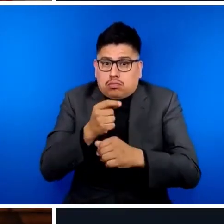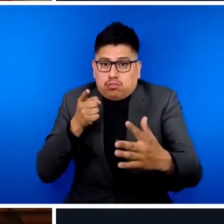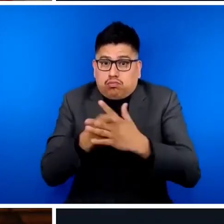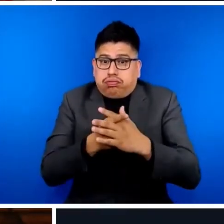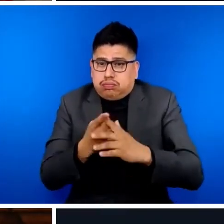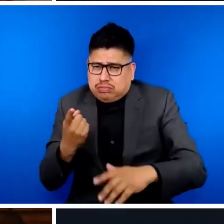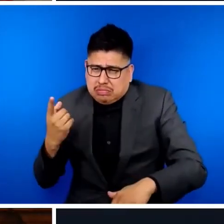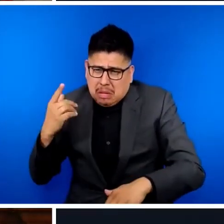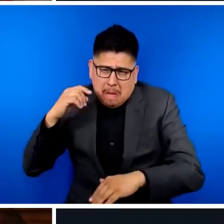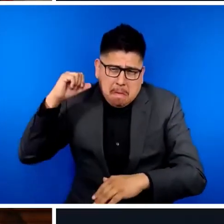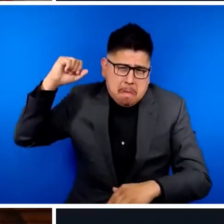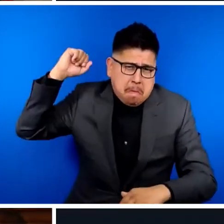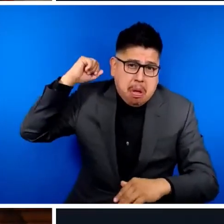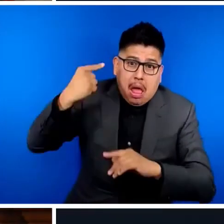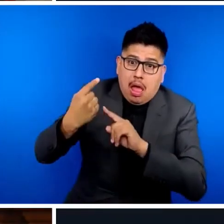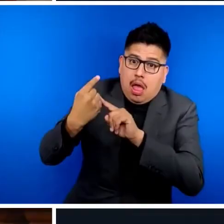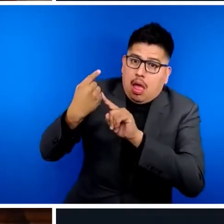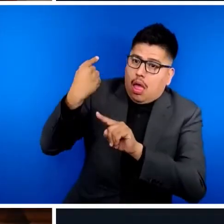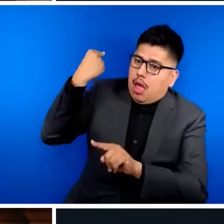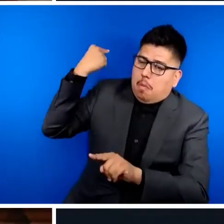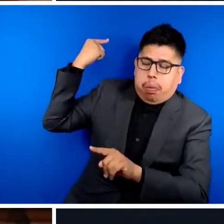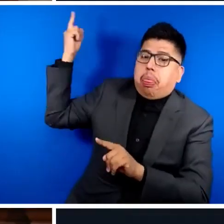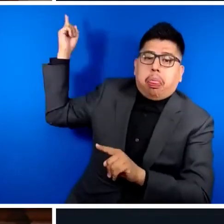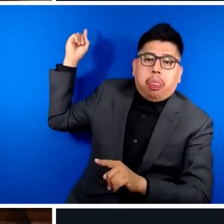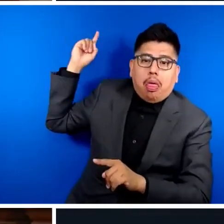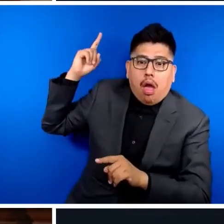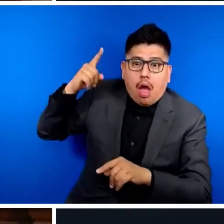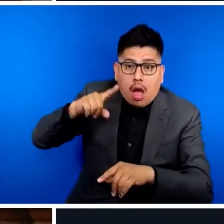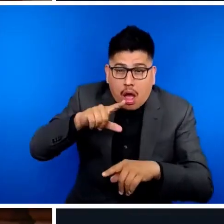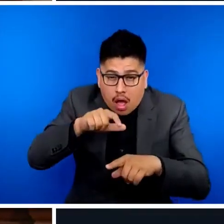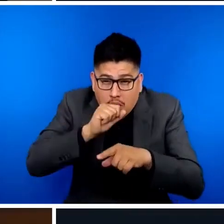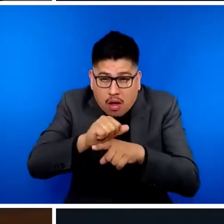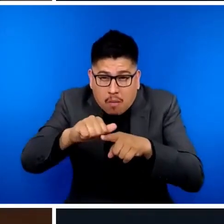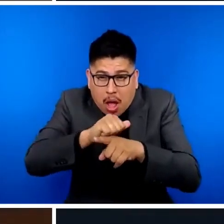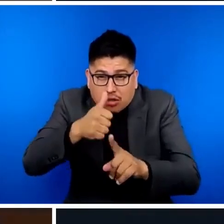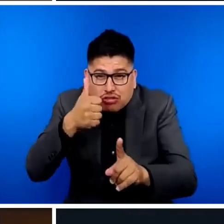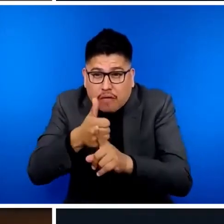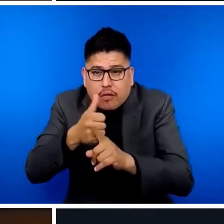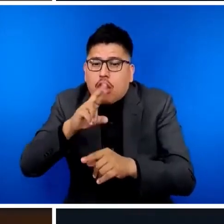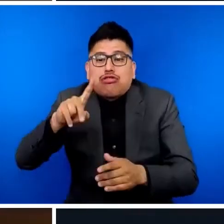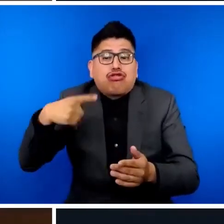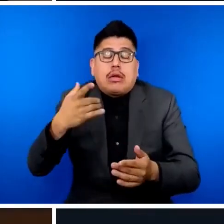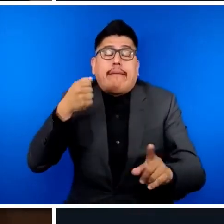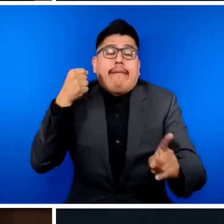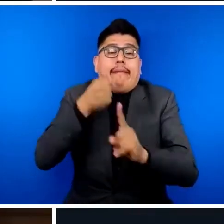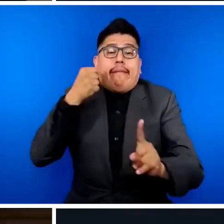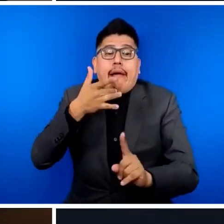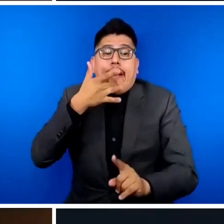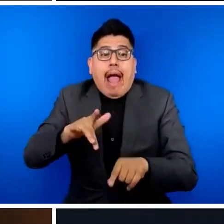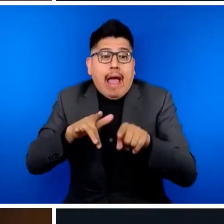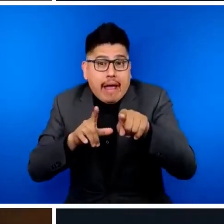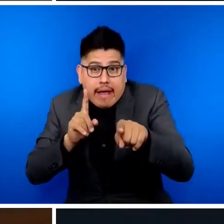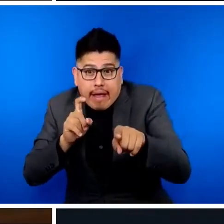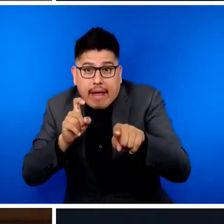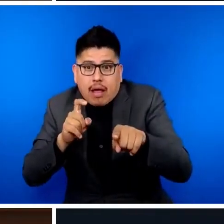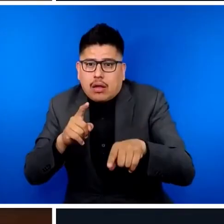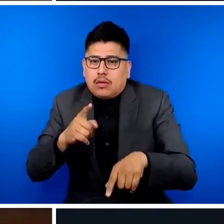and bounced off, do you practice that, or was that a little lucky? He refused to answer that